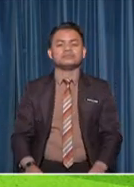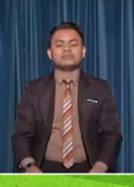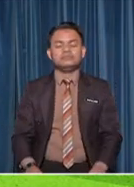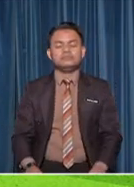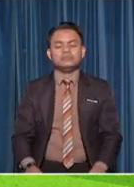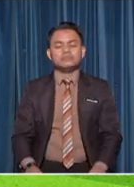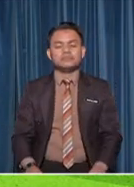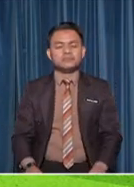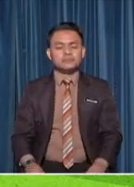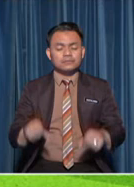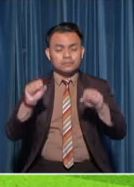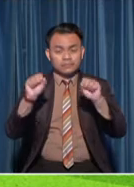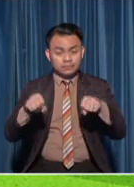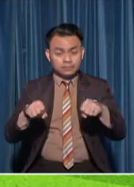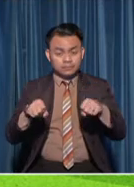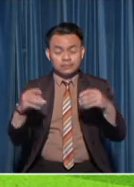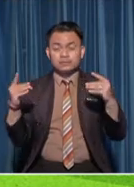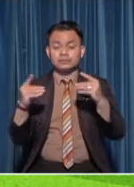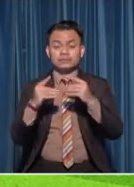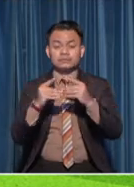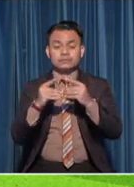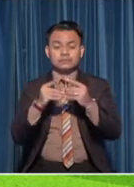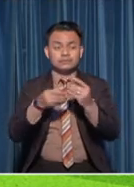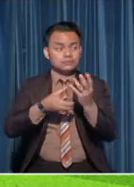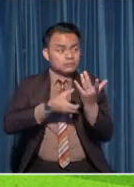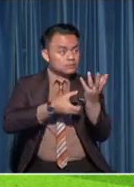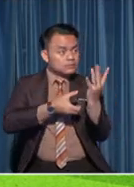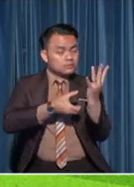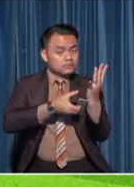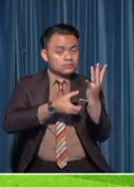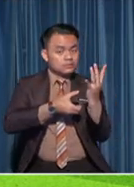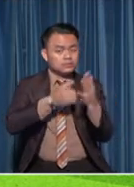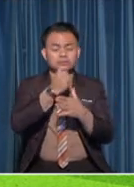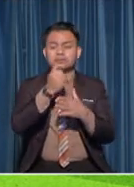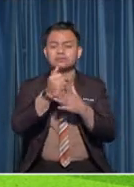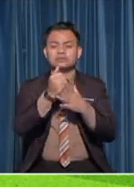Can you find a torch or a candle in the dark?